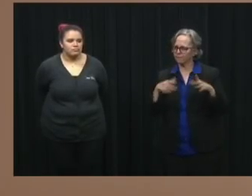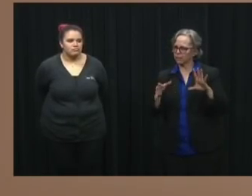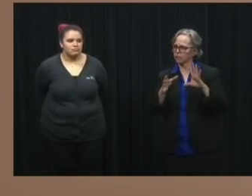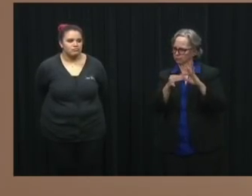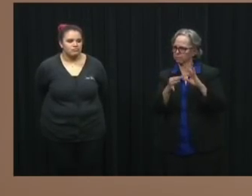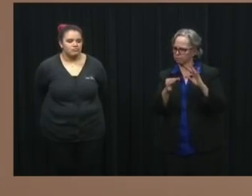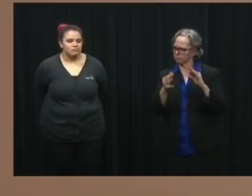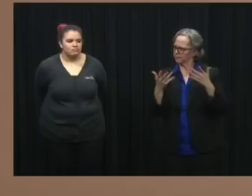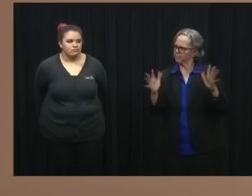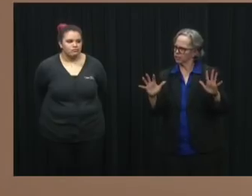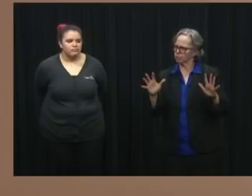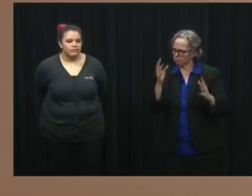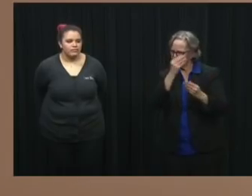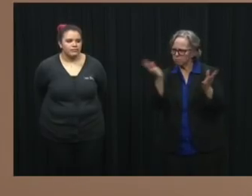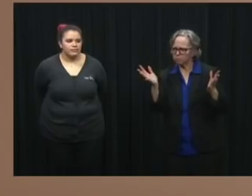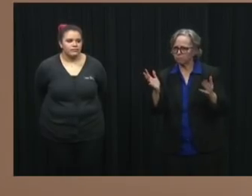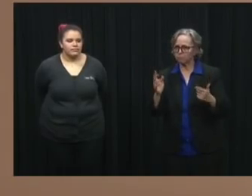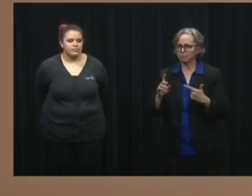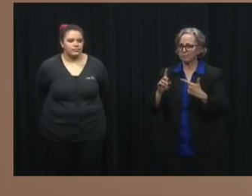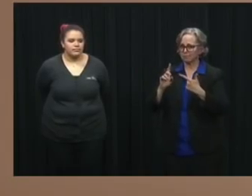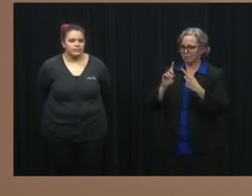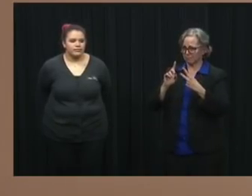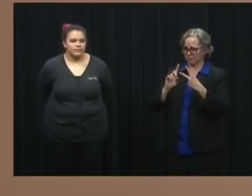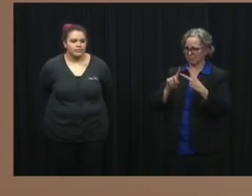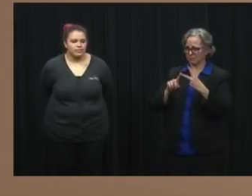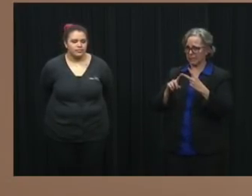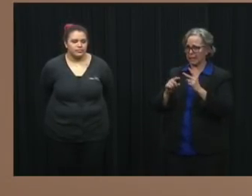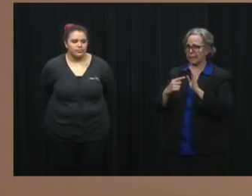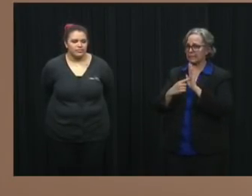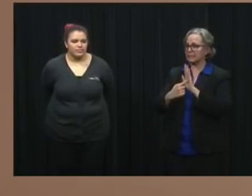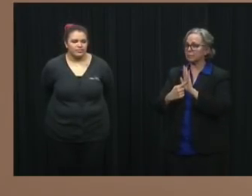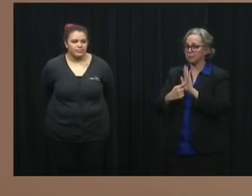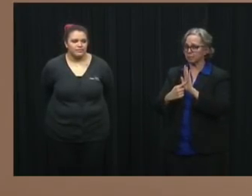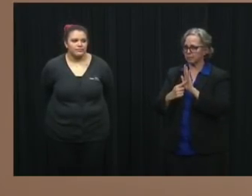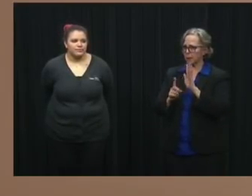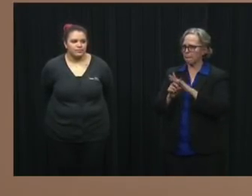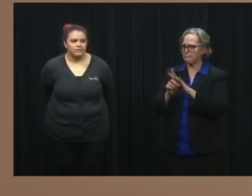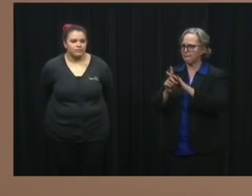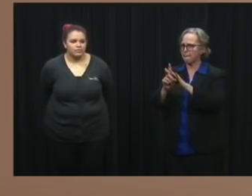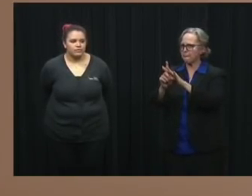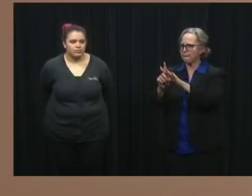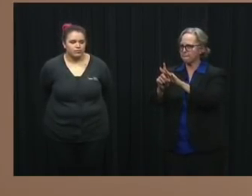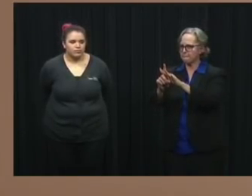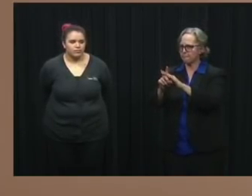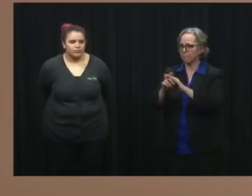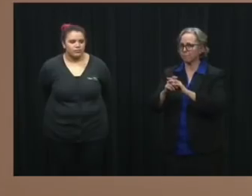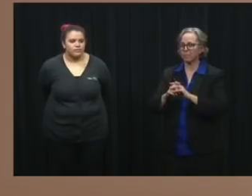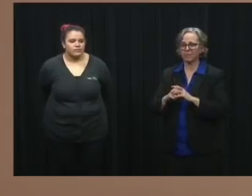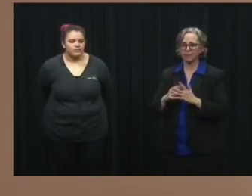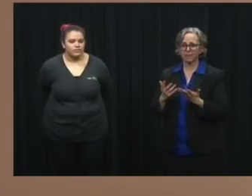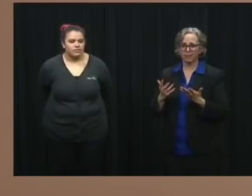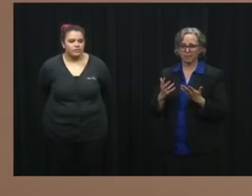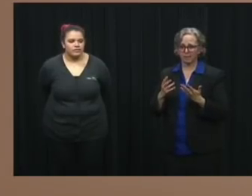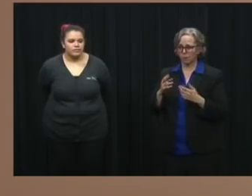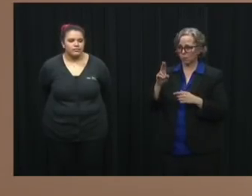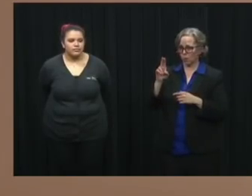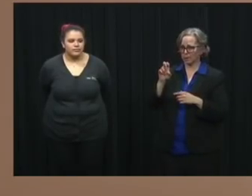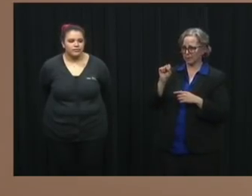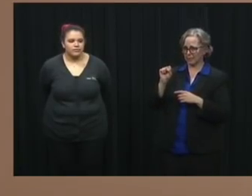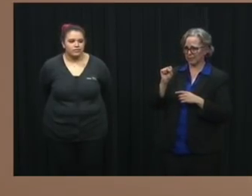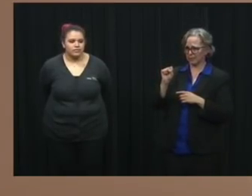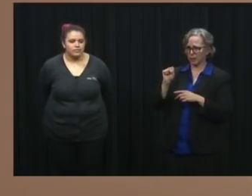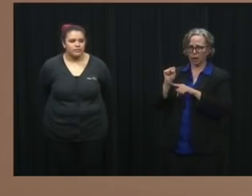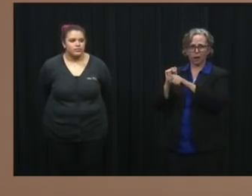symptom onset. So I think what you're seeing in the United States is the fact that the farther you get from the